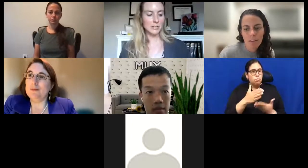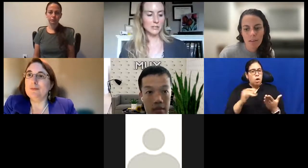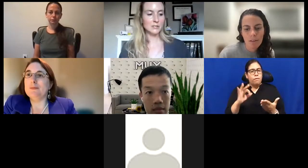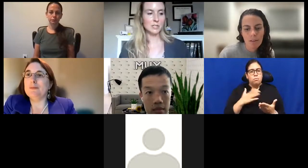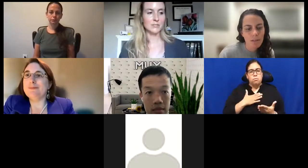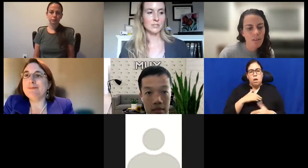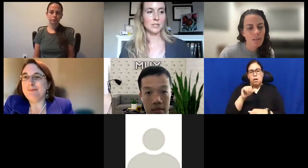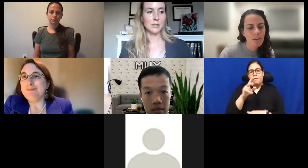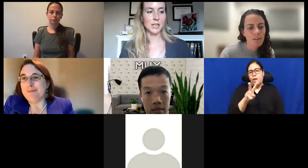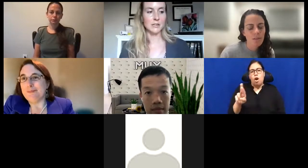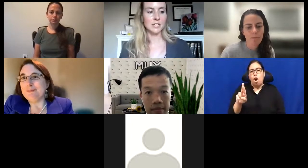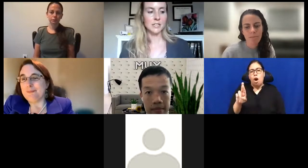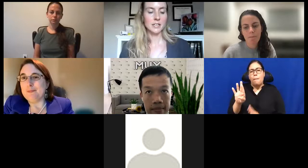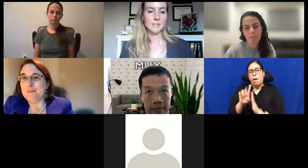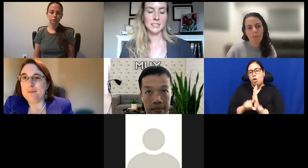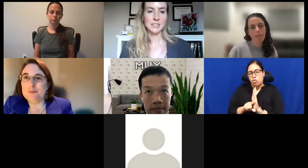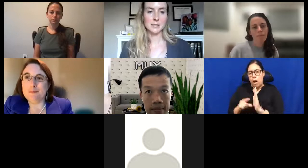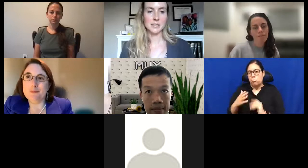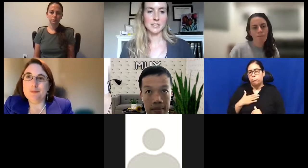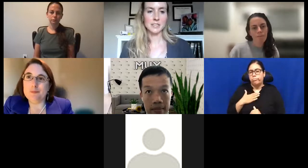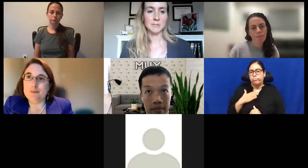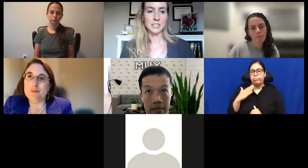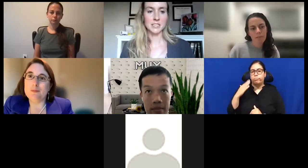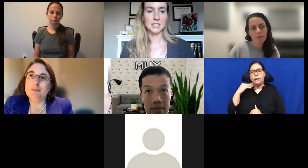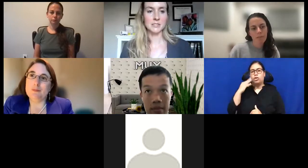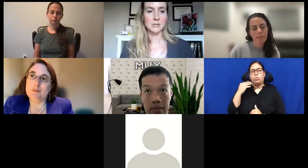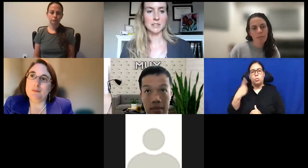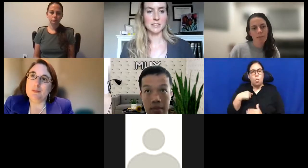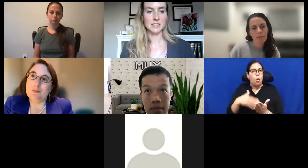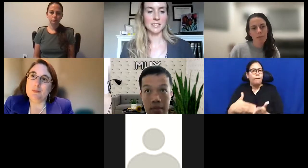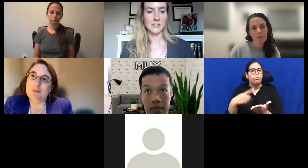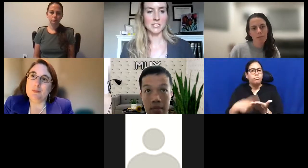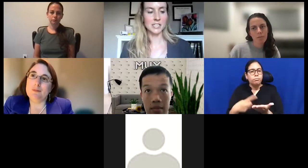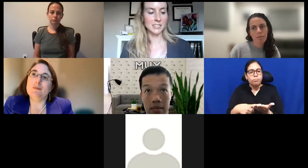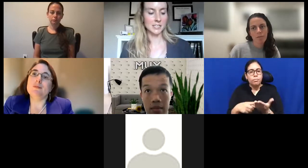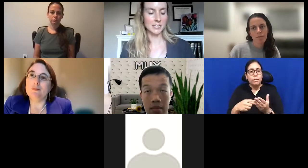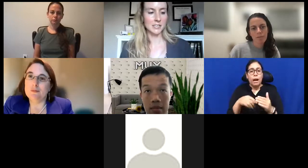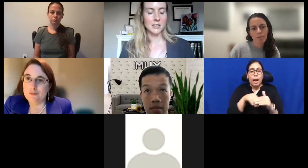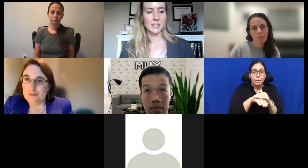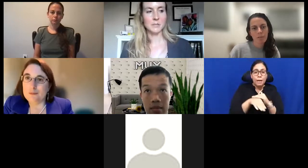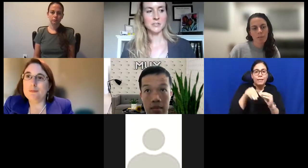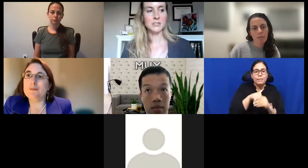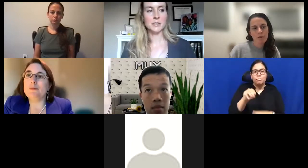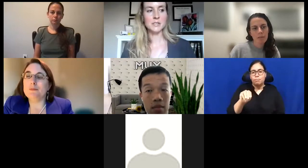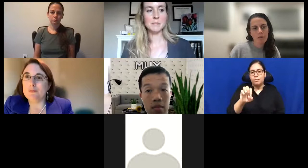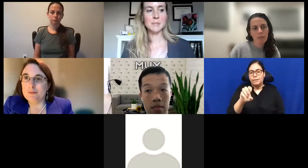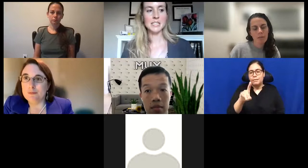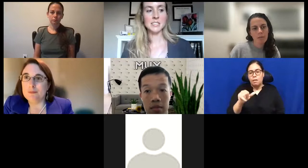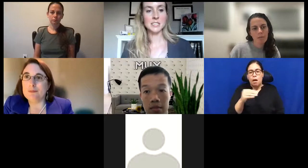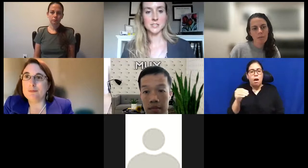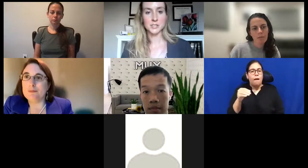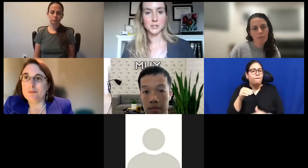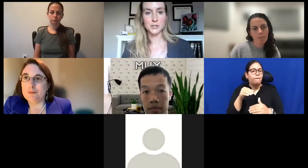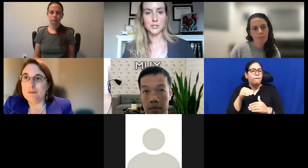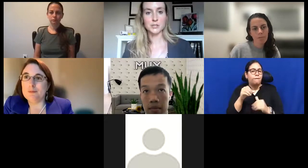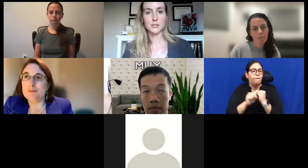rehabilitation background, we often talk about accessibility in media as well as in advertising. And so some of the